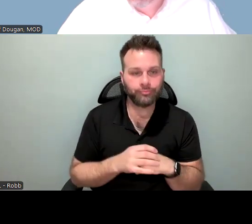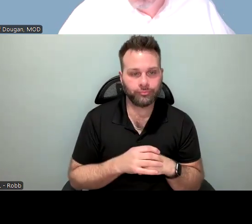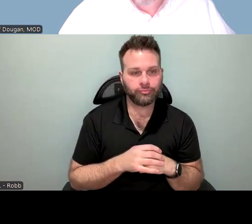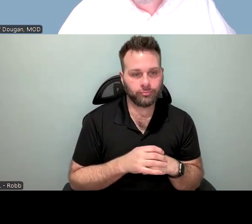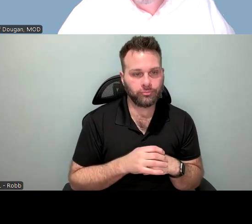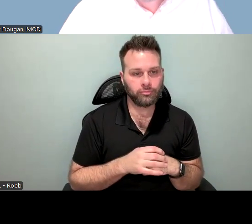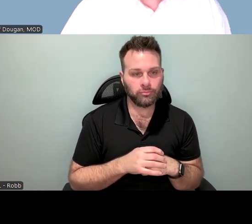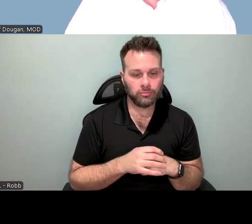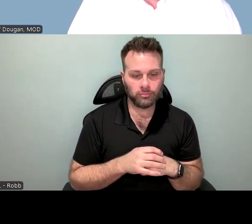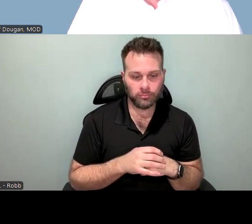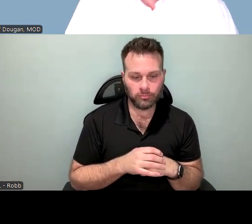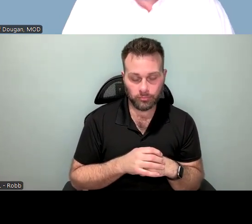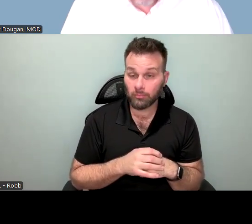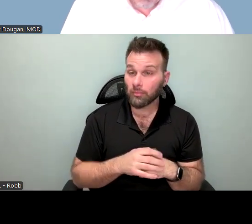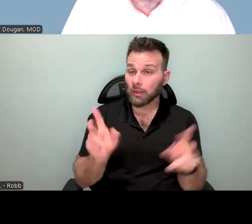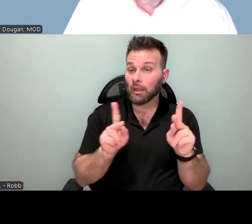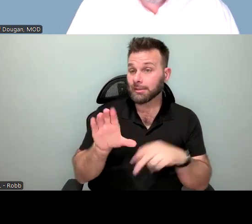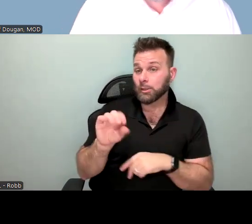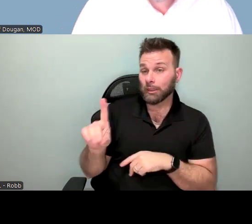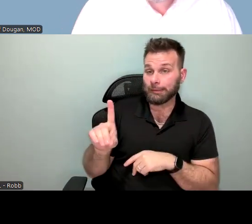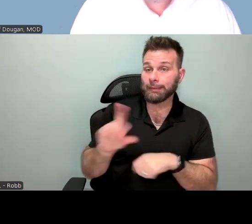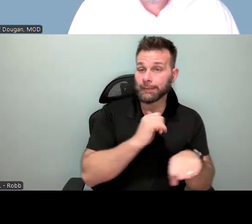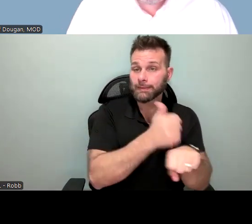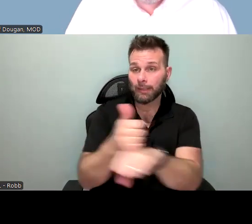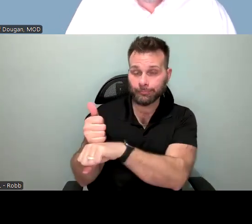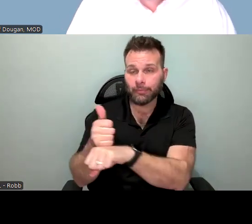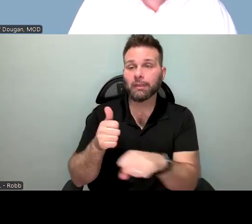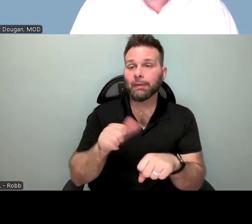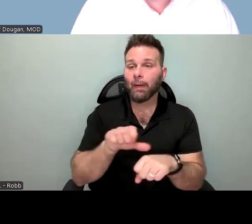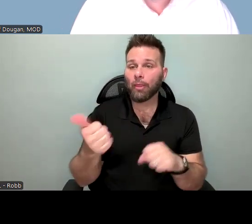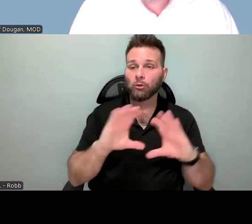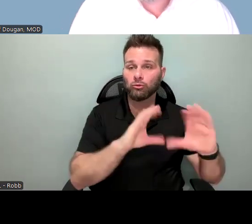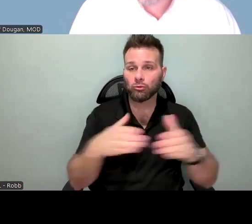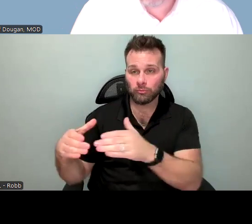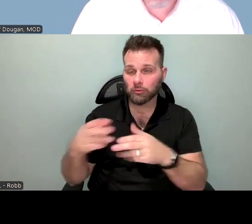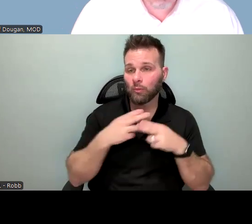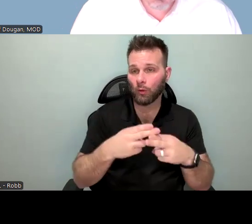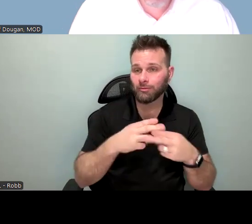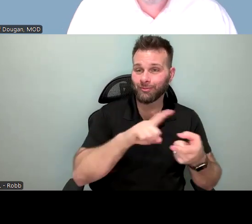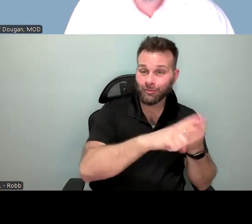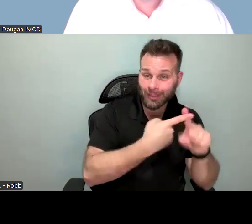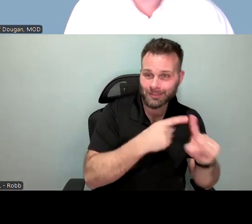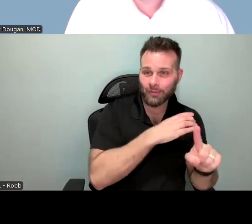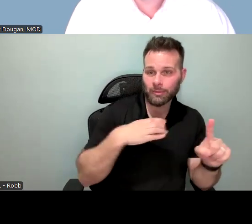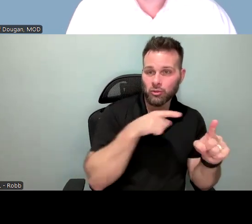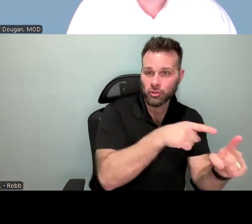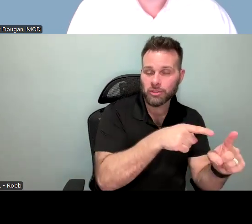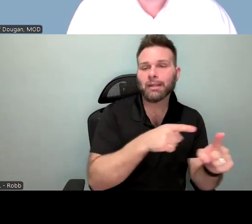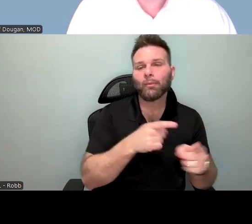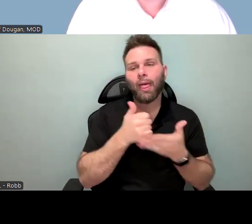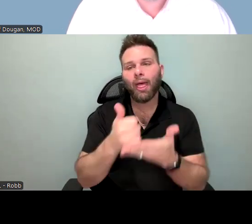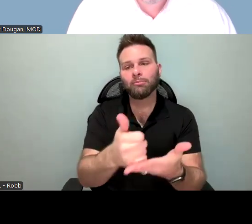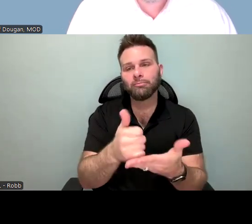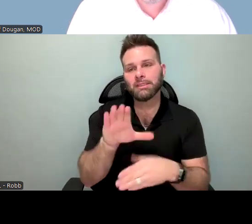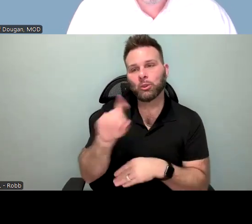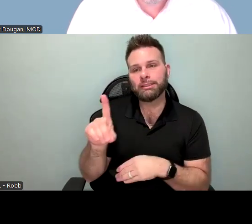Commissions have also been able to form groups like Friends of the Commission on Disability that can be incredibly useful to increase support for local